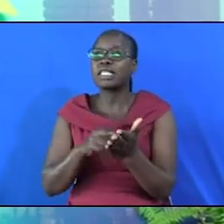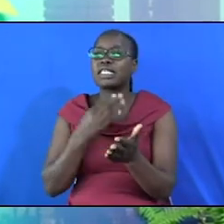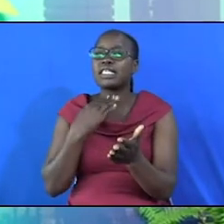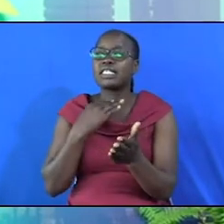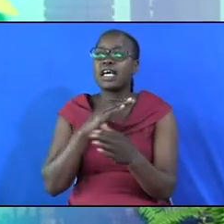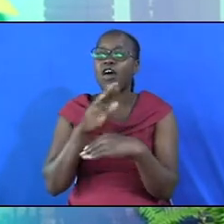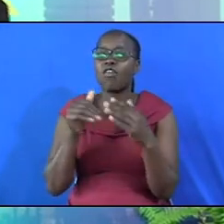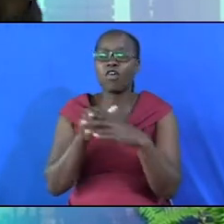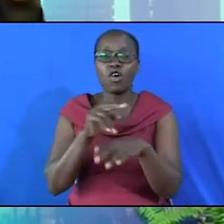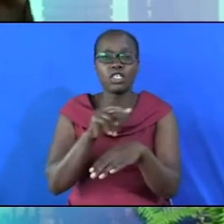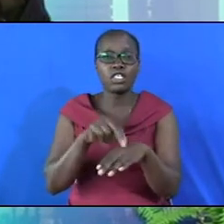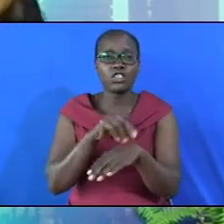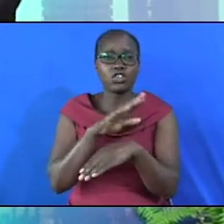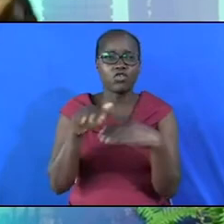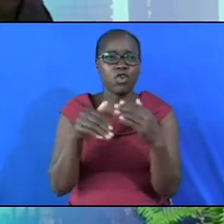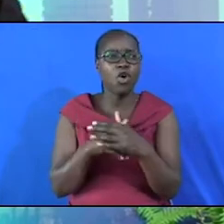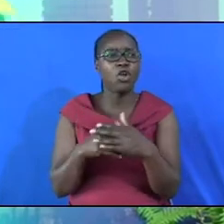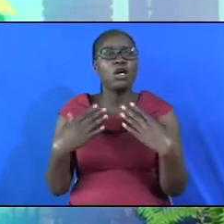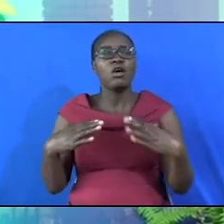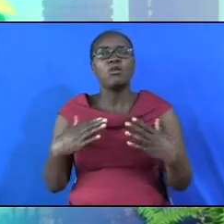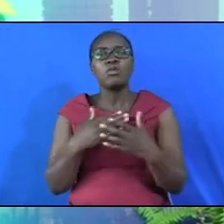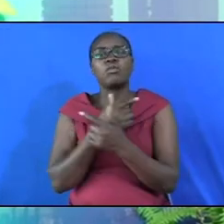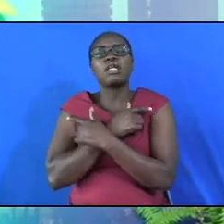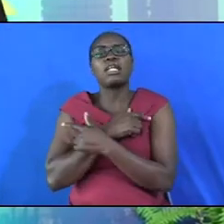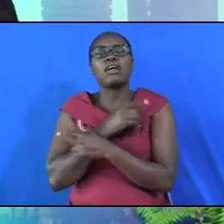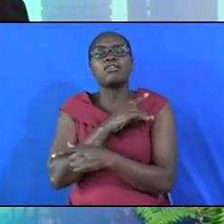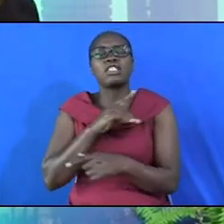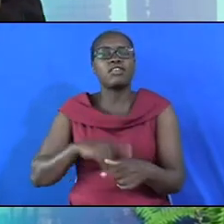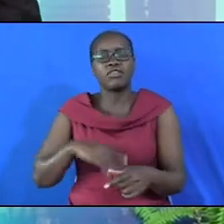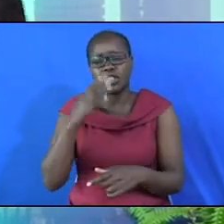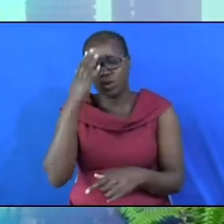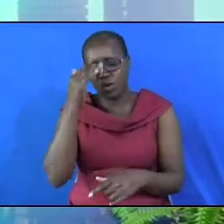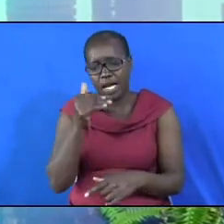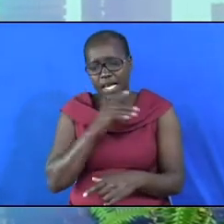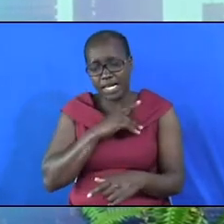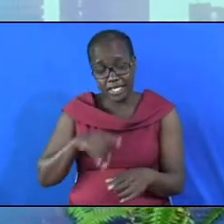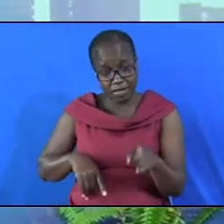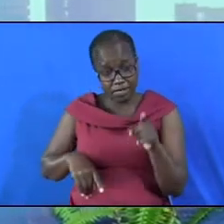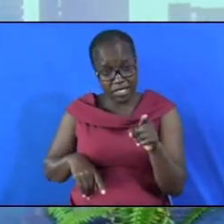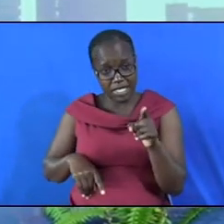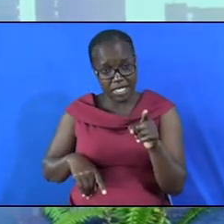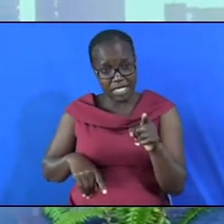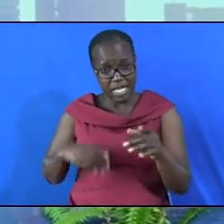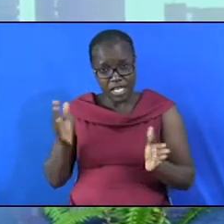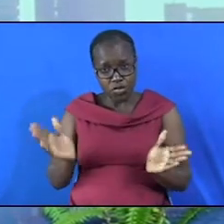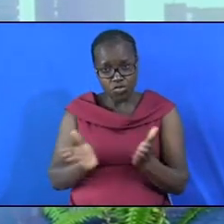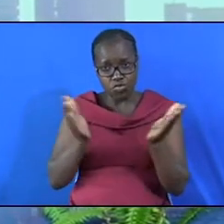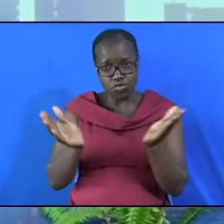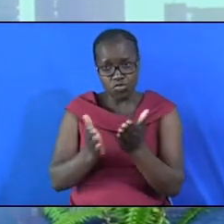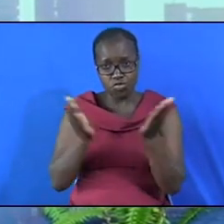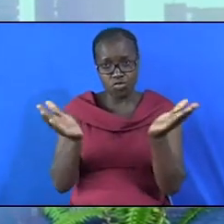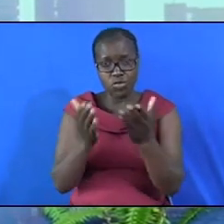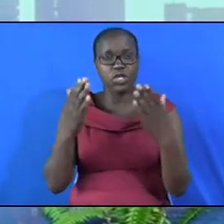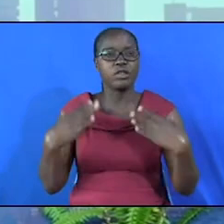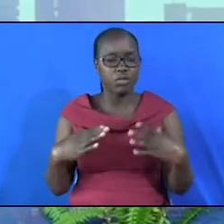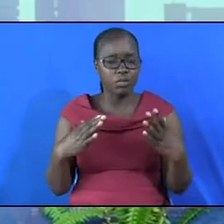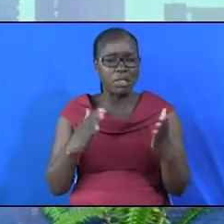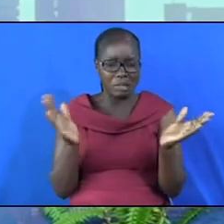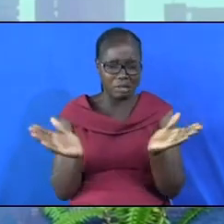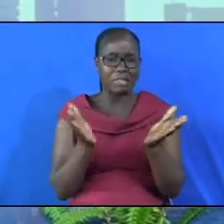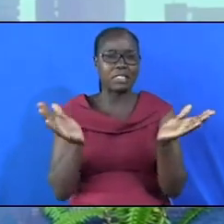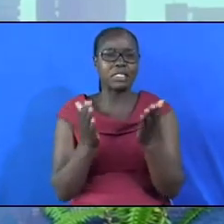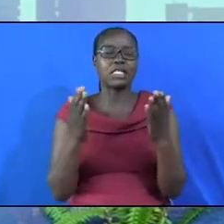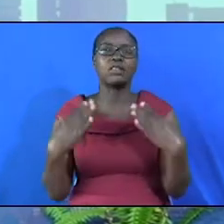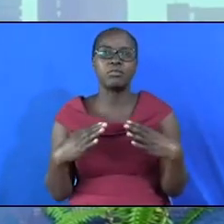all nations, for everyone loved David. Why? Because David cheered people up. Cheered people